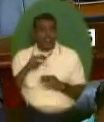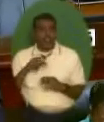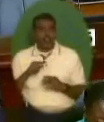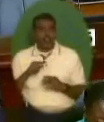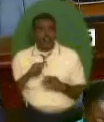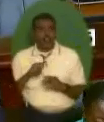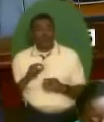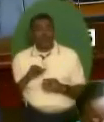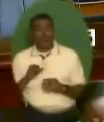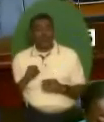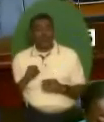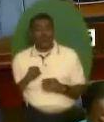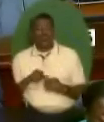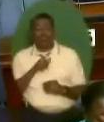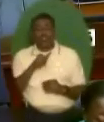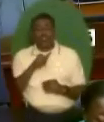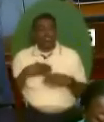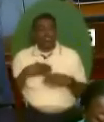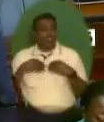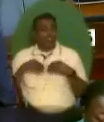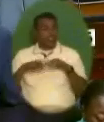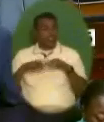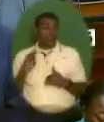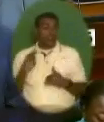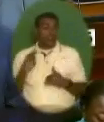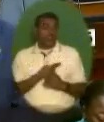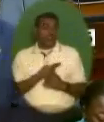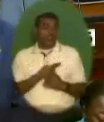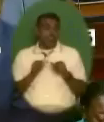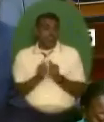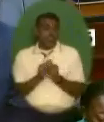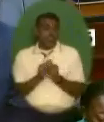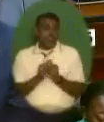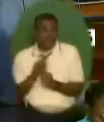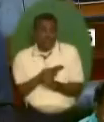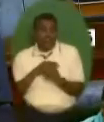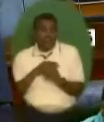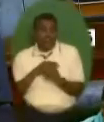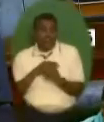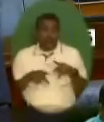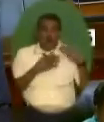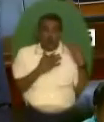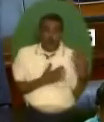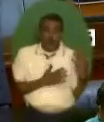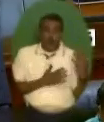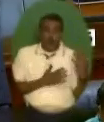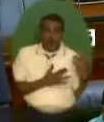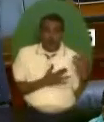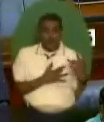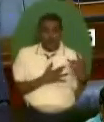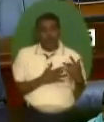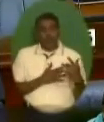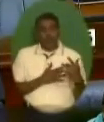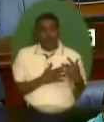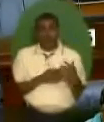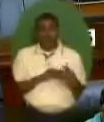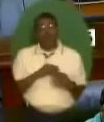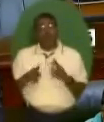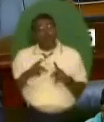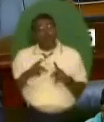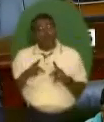the issue does not go away. Now, when confronted with the inaccuracies of these statements from government, their